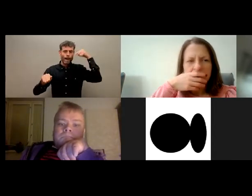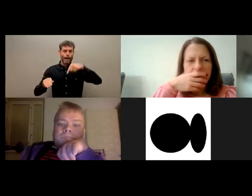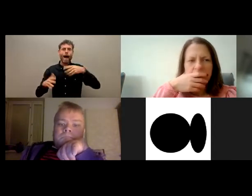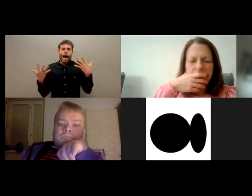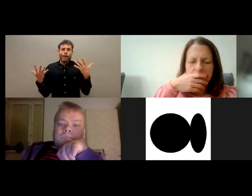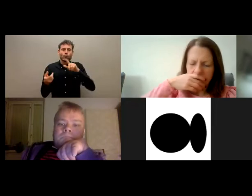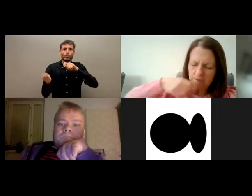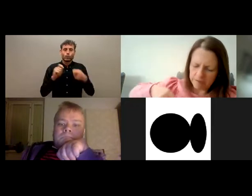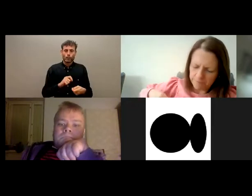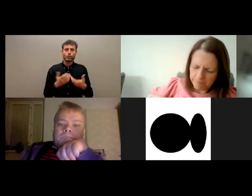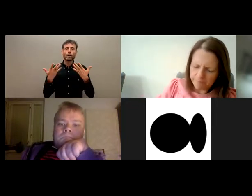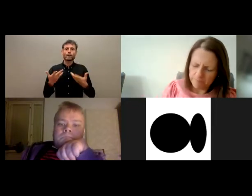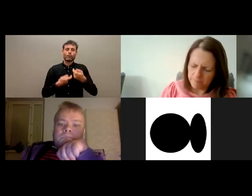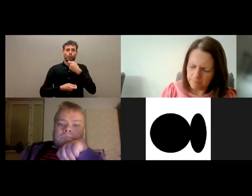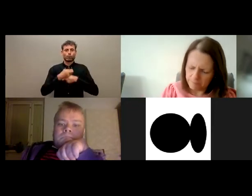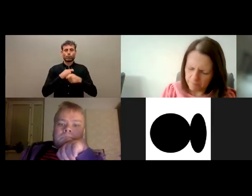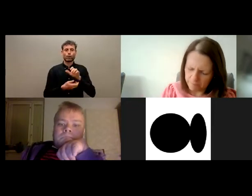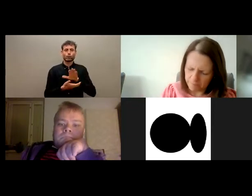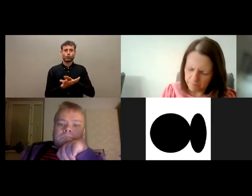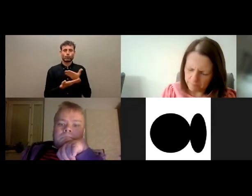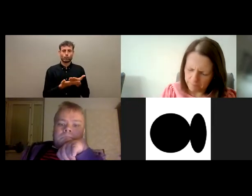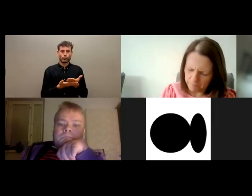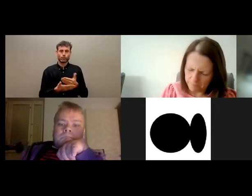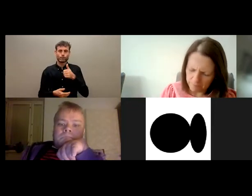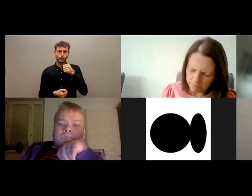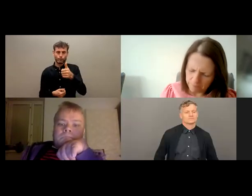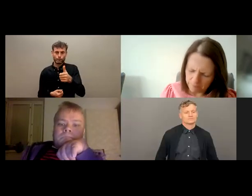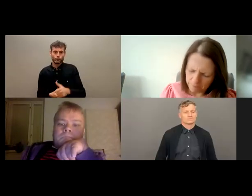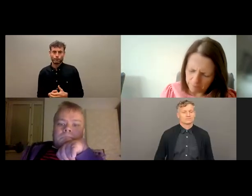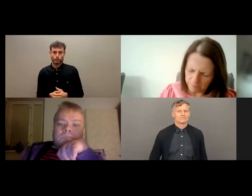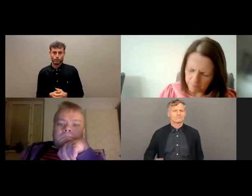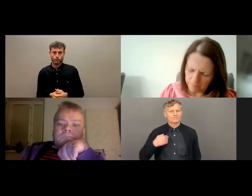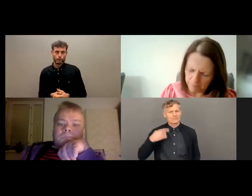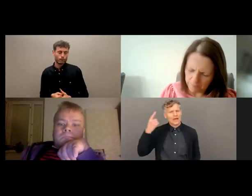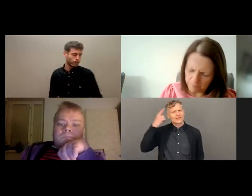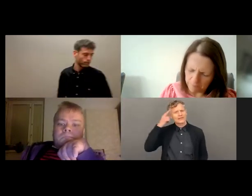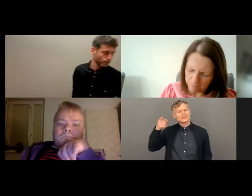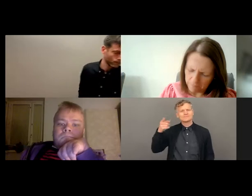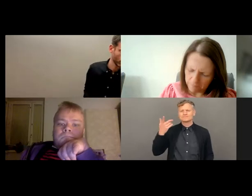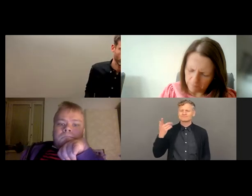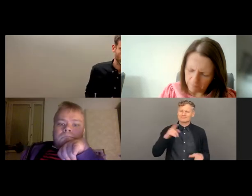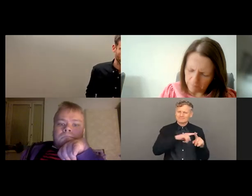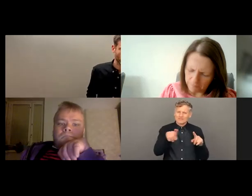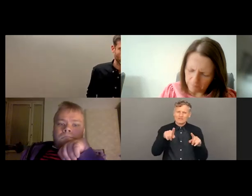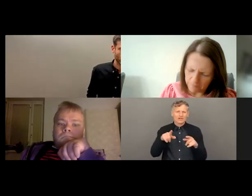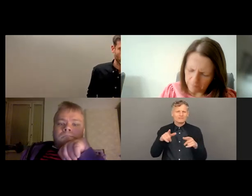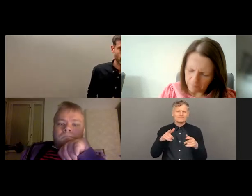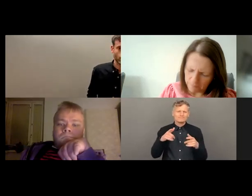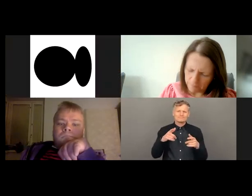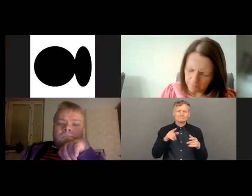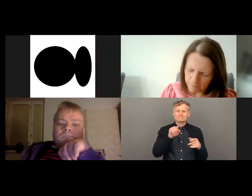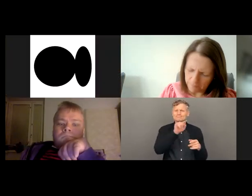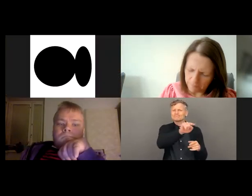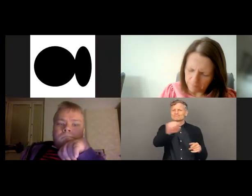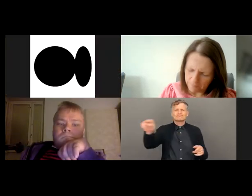Yeah, I think from the field experience, would agree with Thomas, because